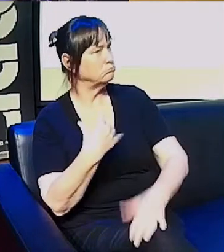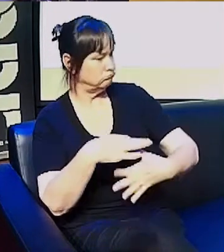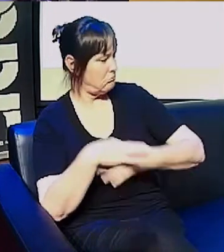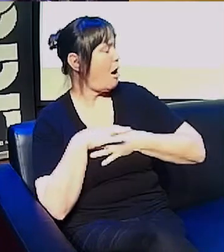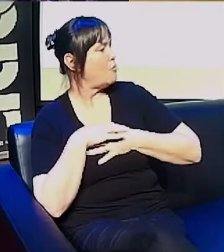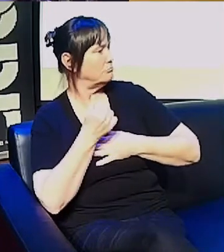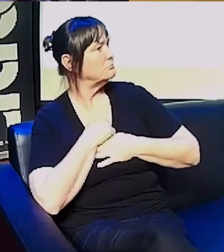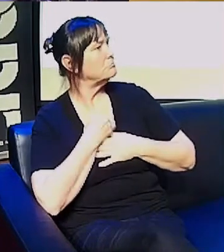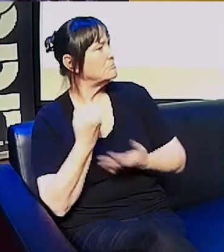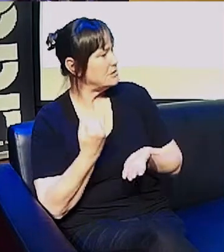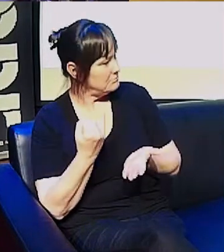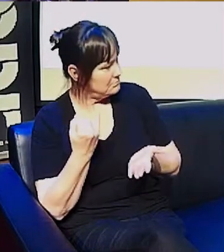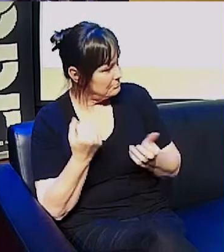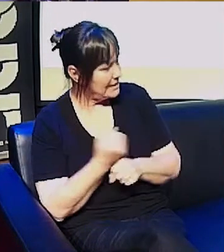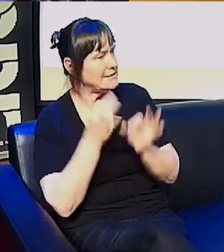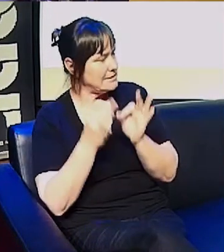mistakes.